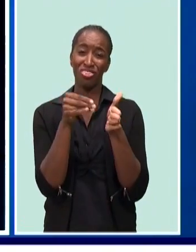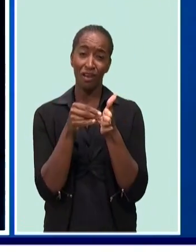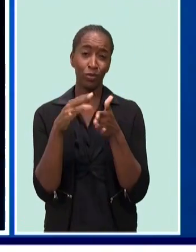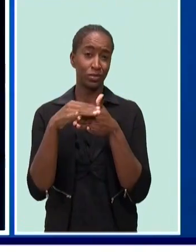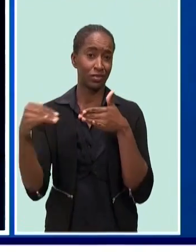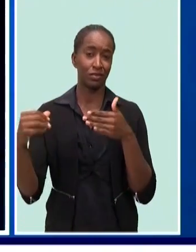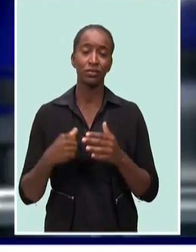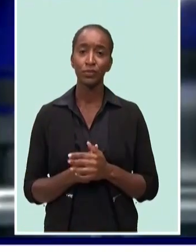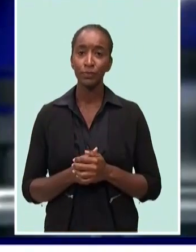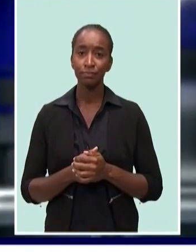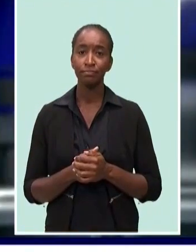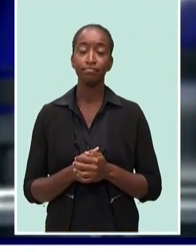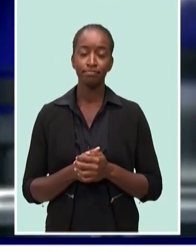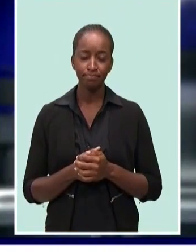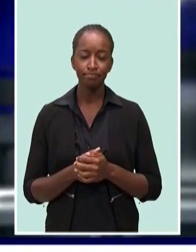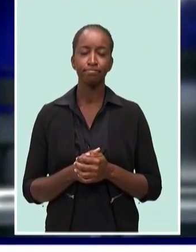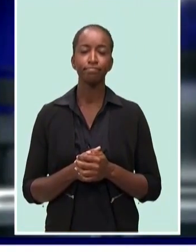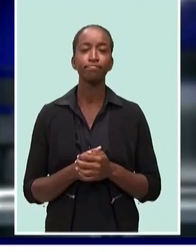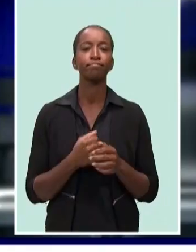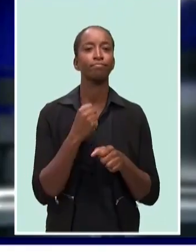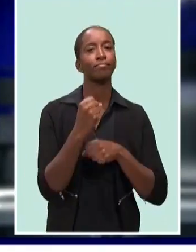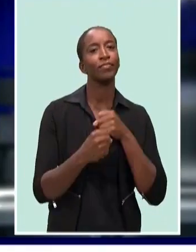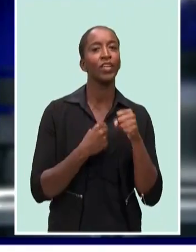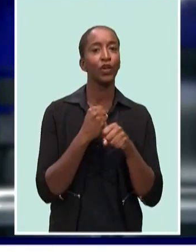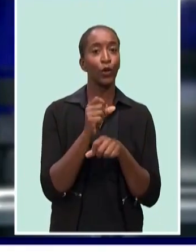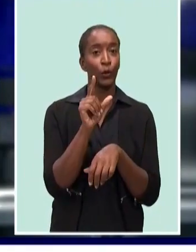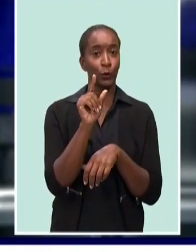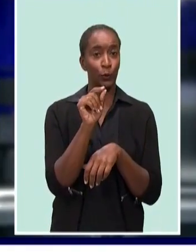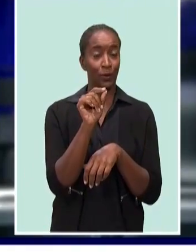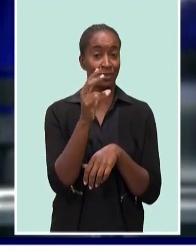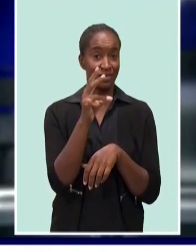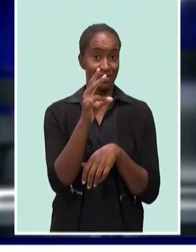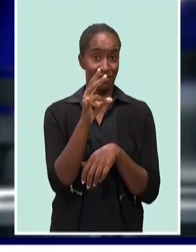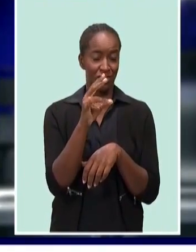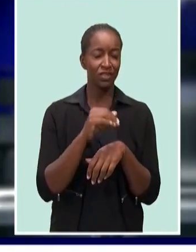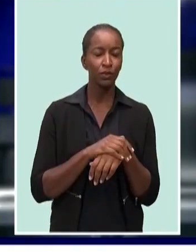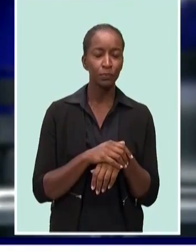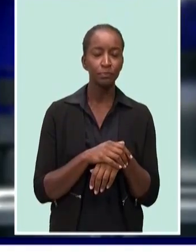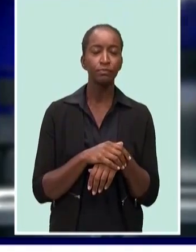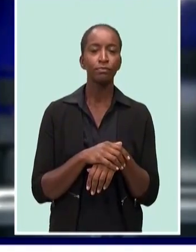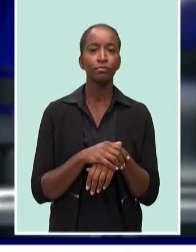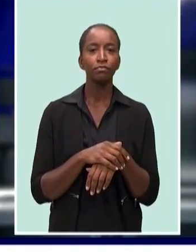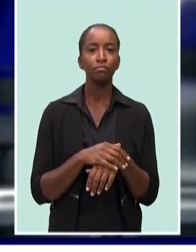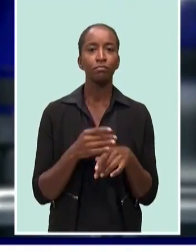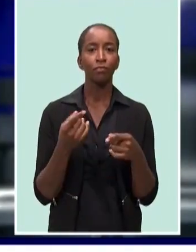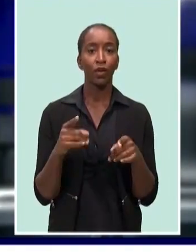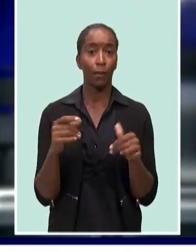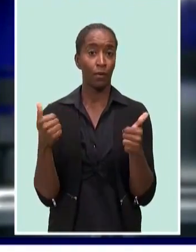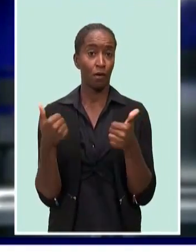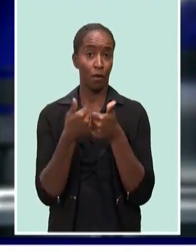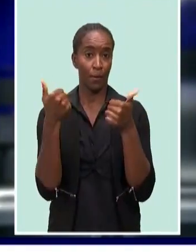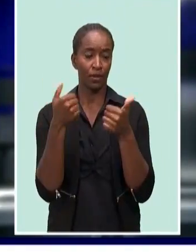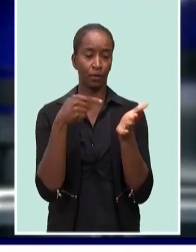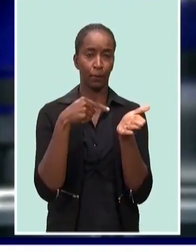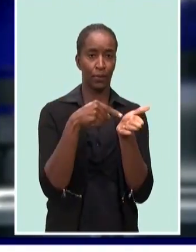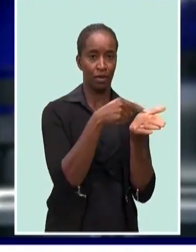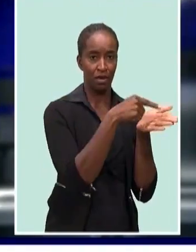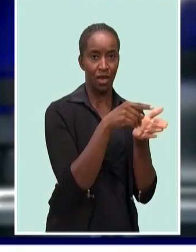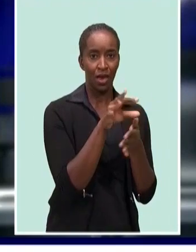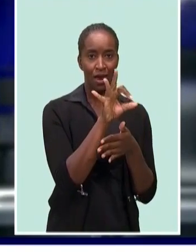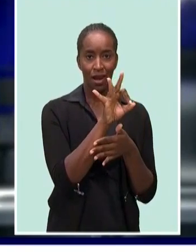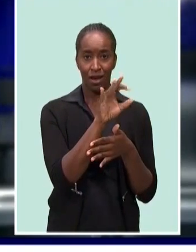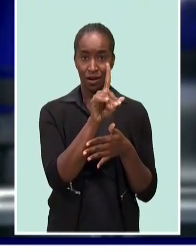spend. Now remember that year we spoke about with iWeb and Edwin? Well, the competition cost $91,000